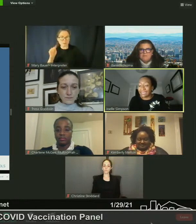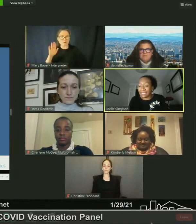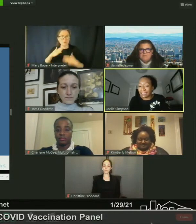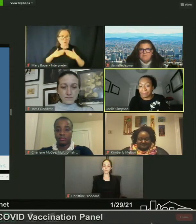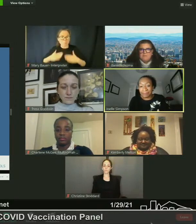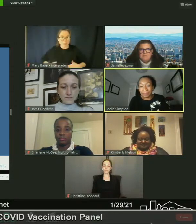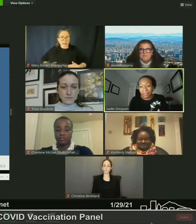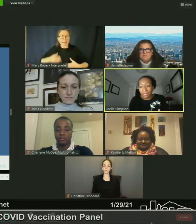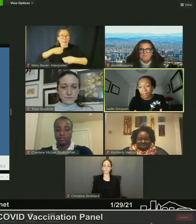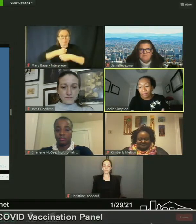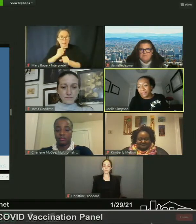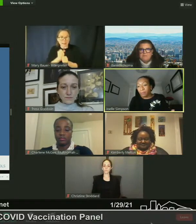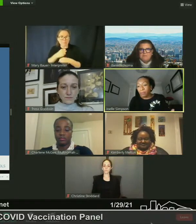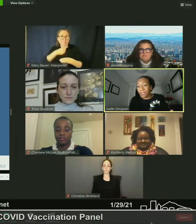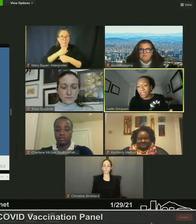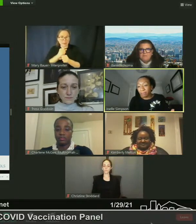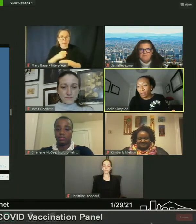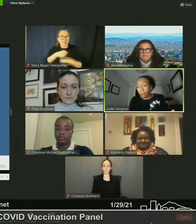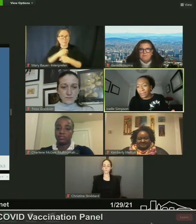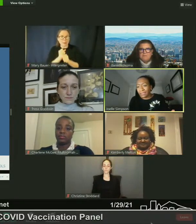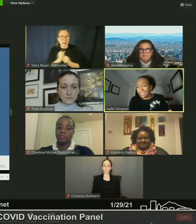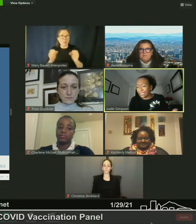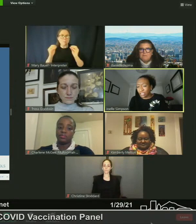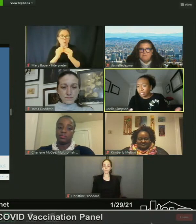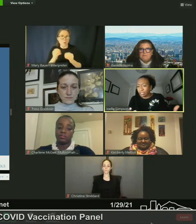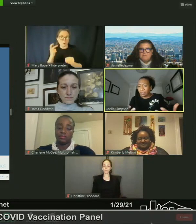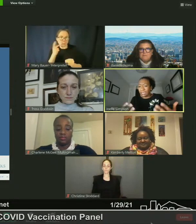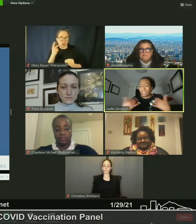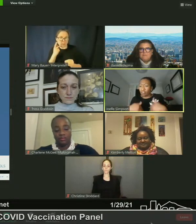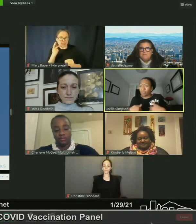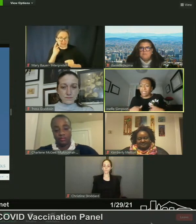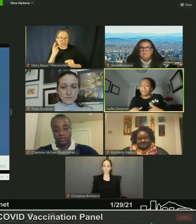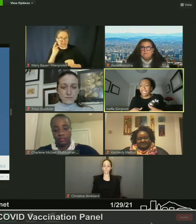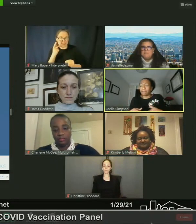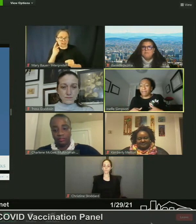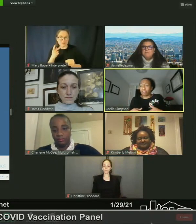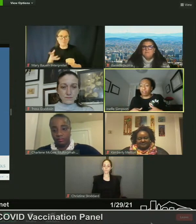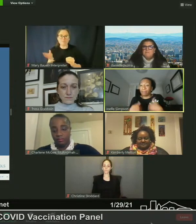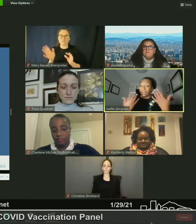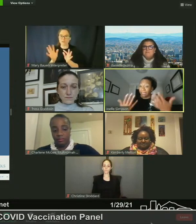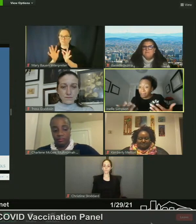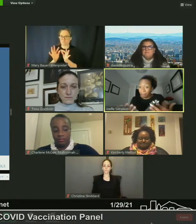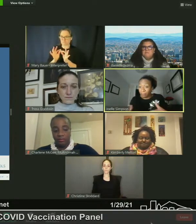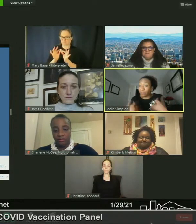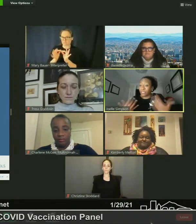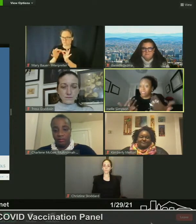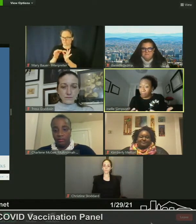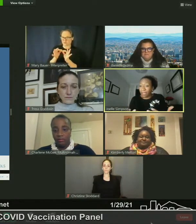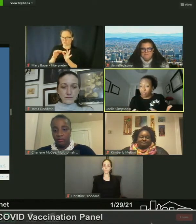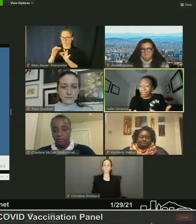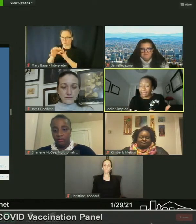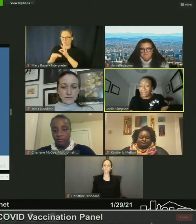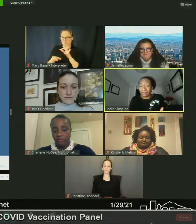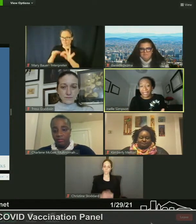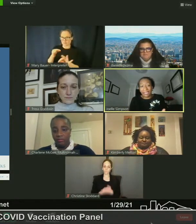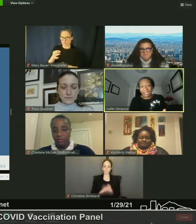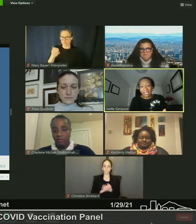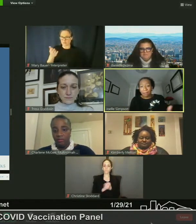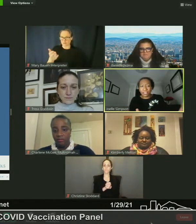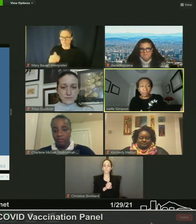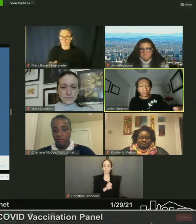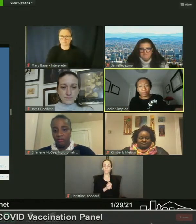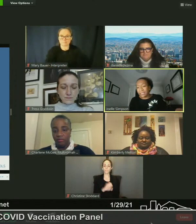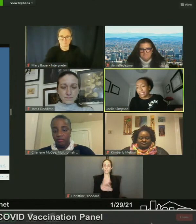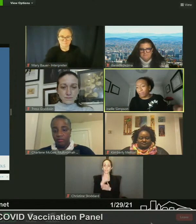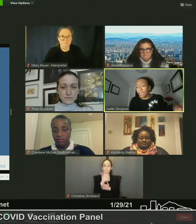by that cell. Well, if someone put in a blueprint that isn't normally made by your body for the proteins your body normally needs to make,